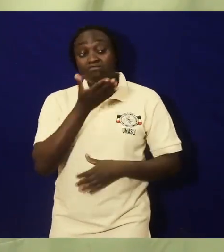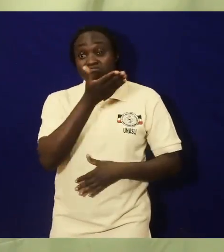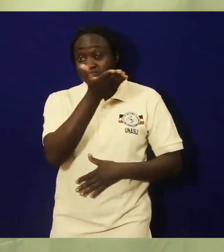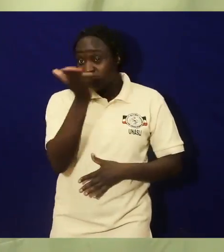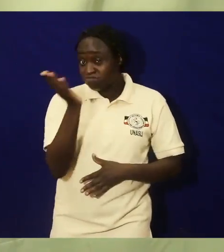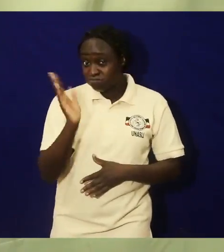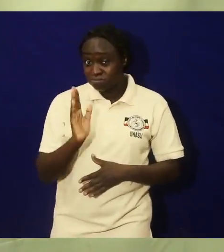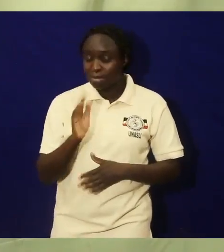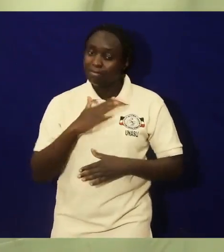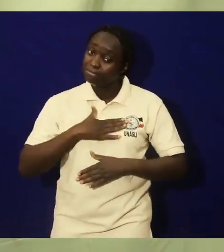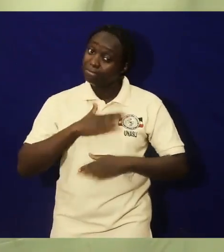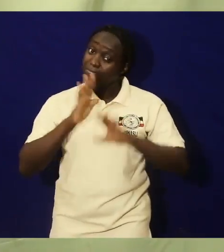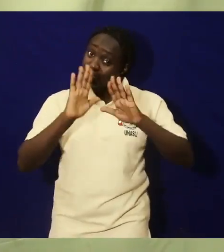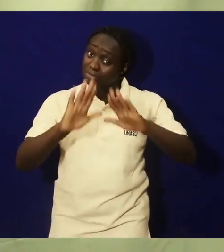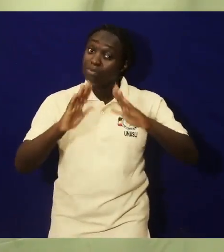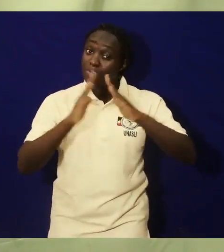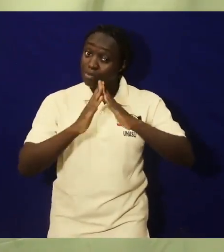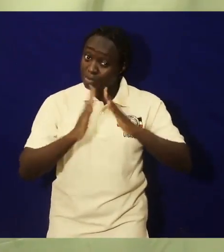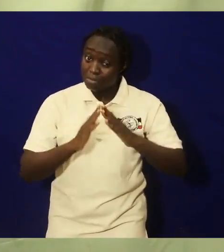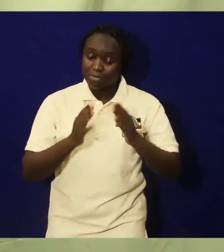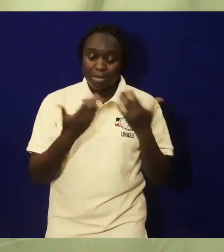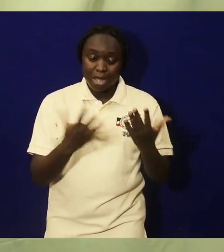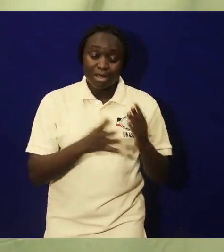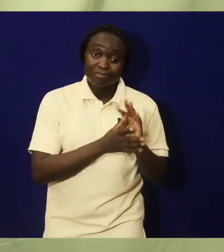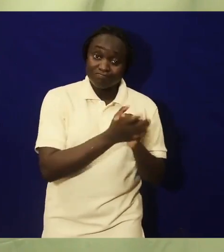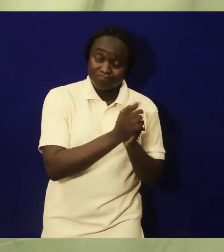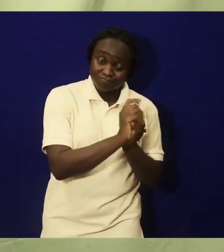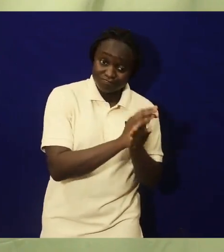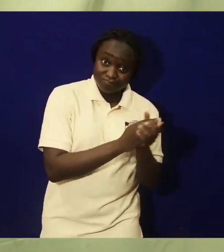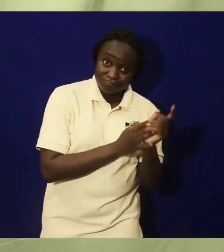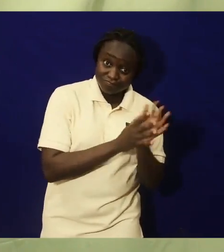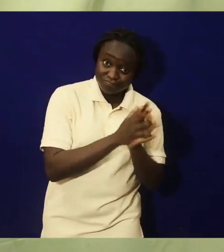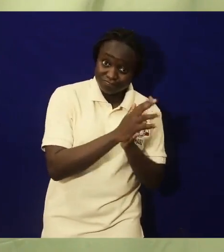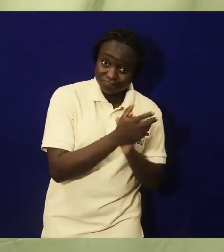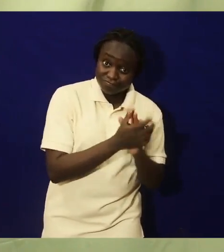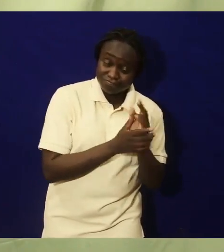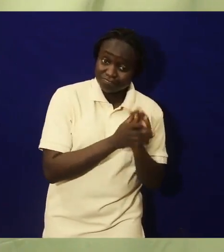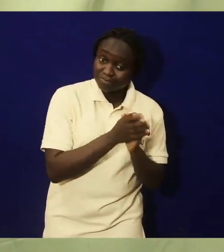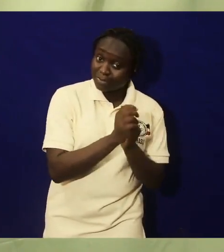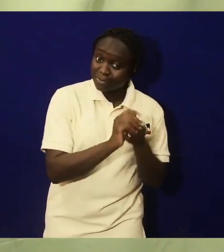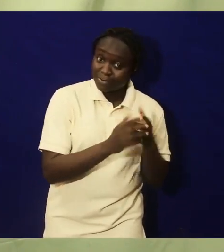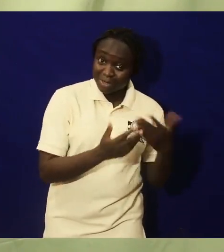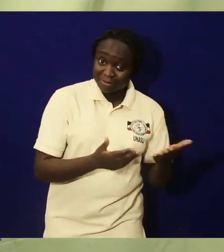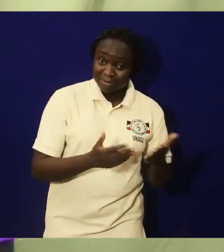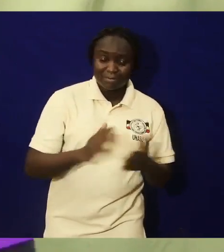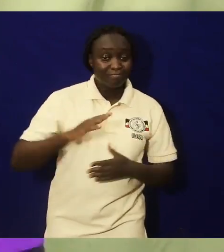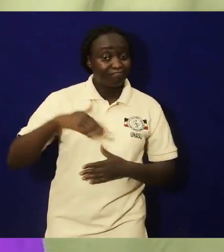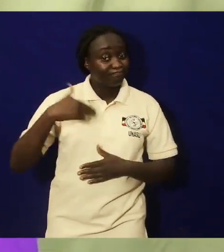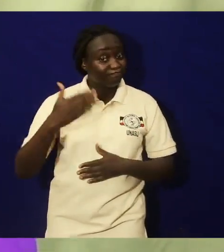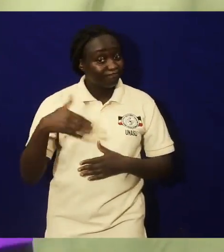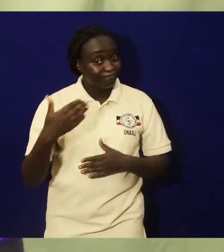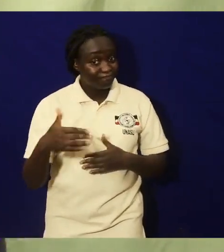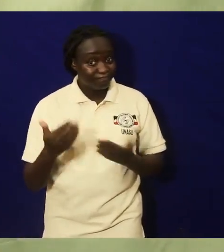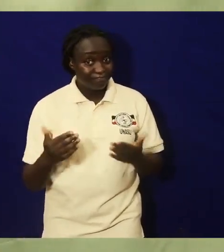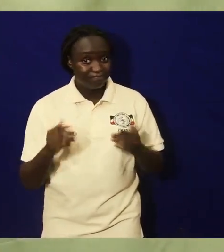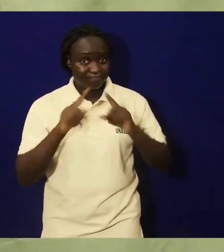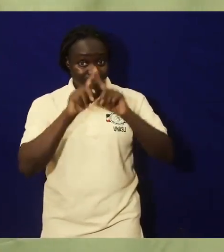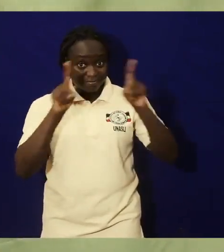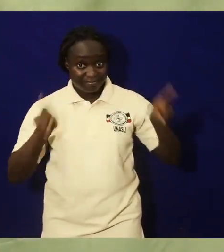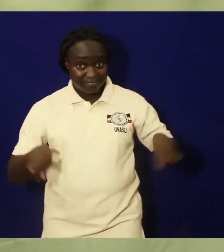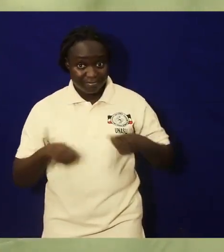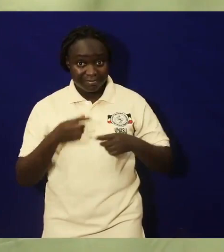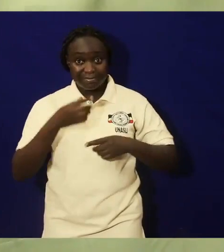your hands with soap and clean water, and always use a